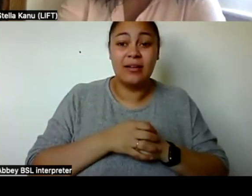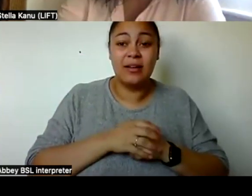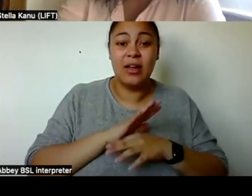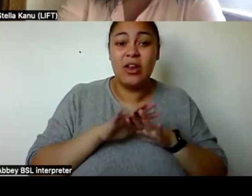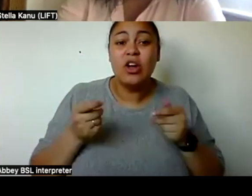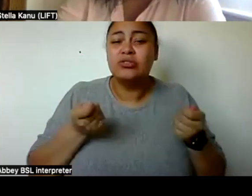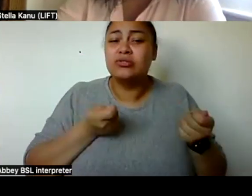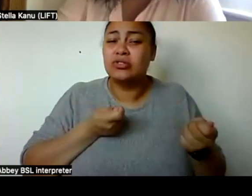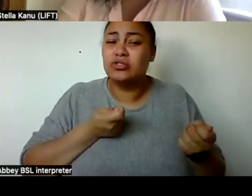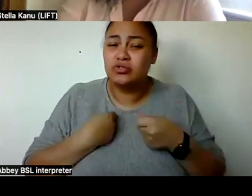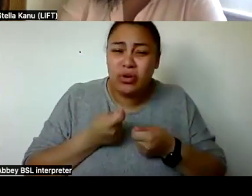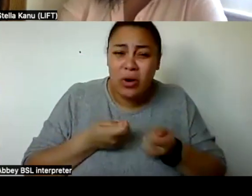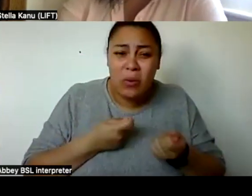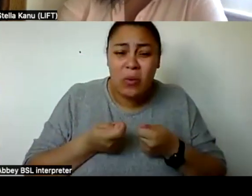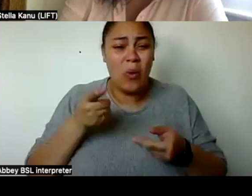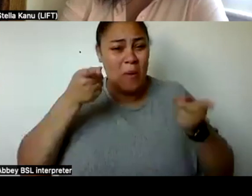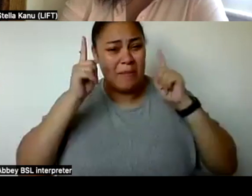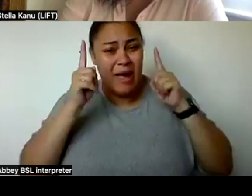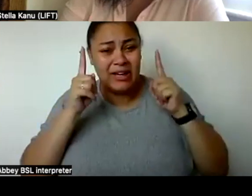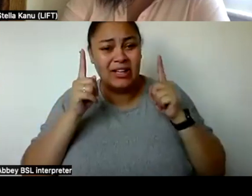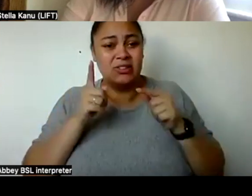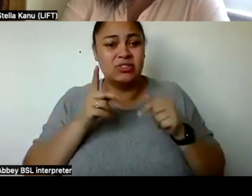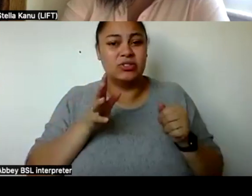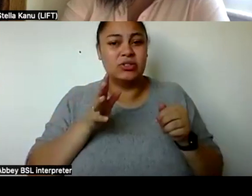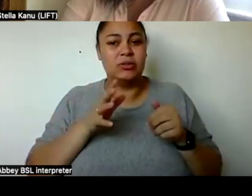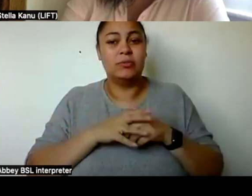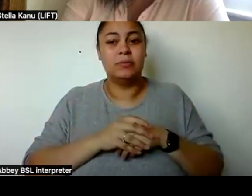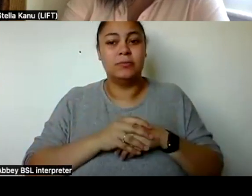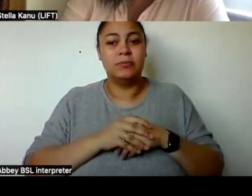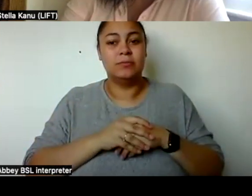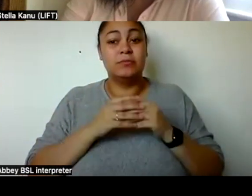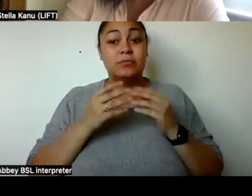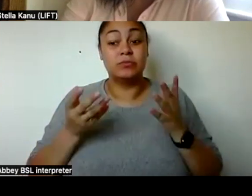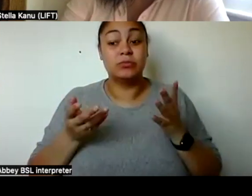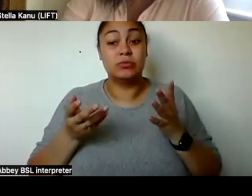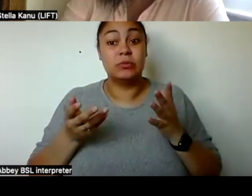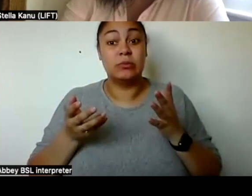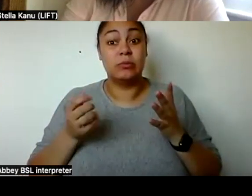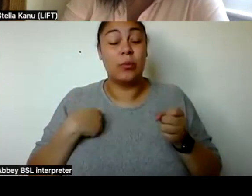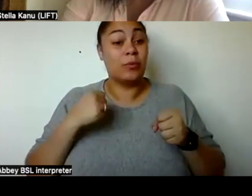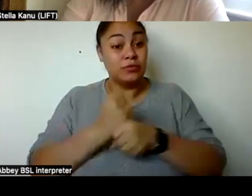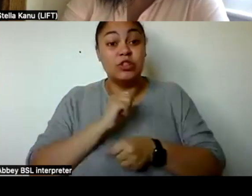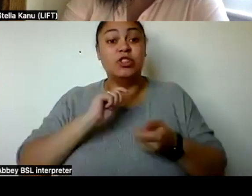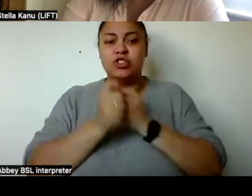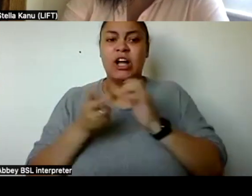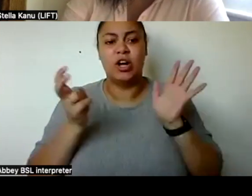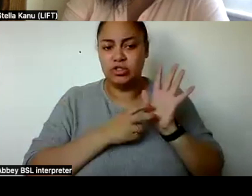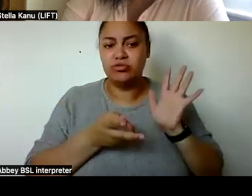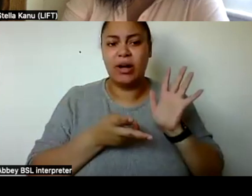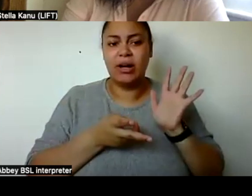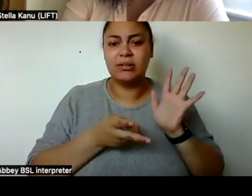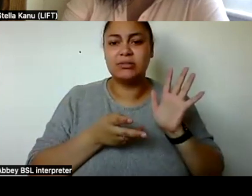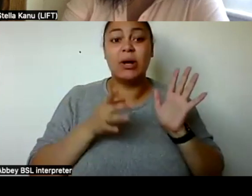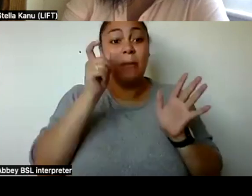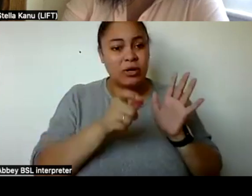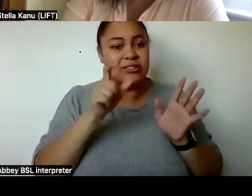control and manage that. So the things we've done are change our contracts so that they're